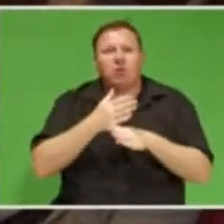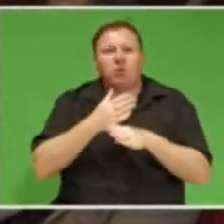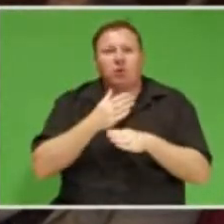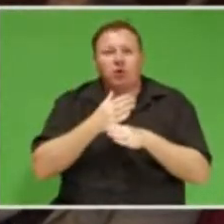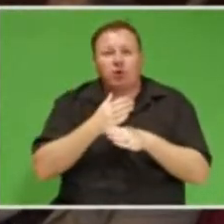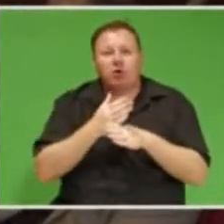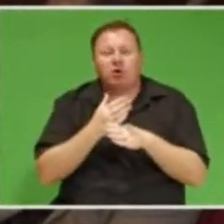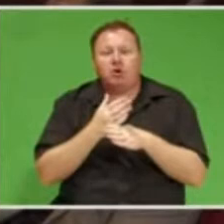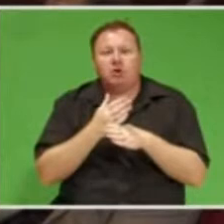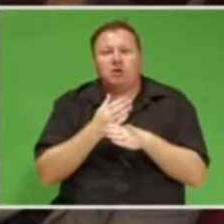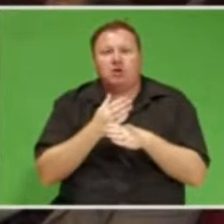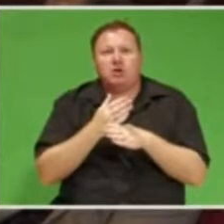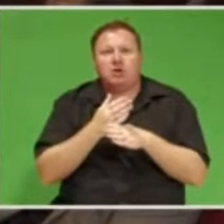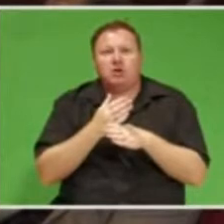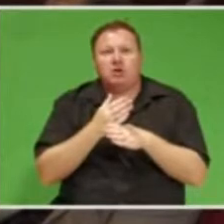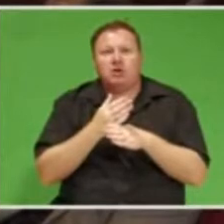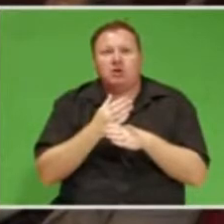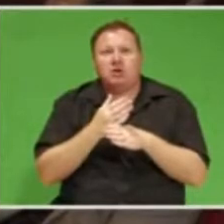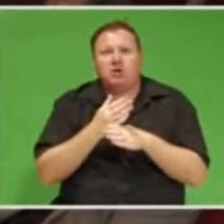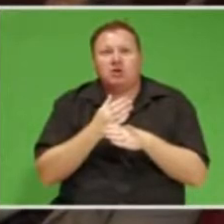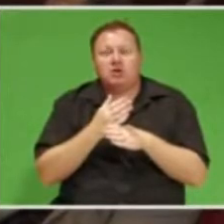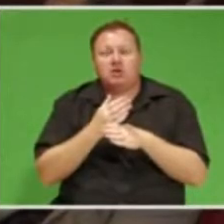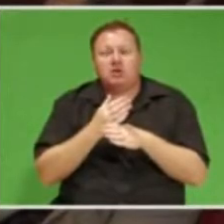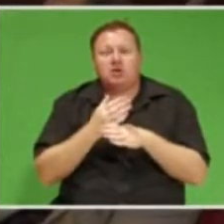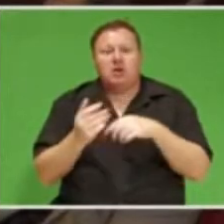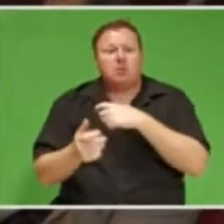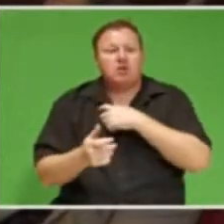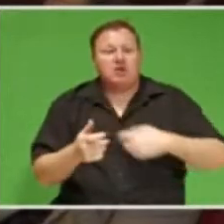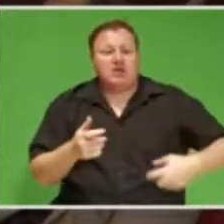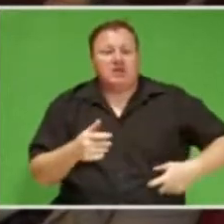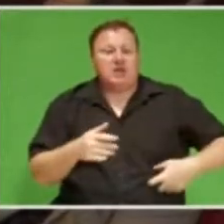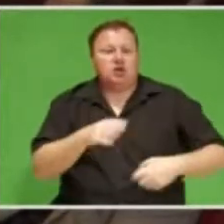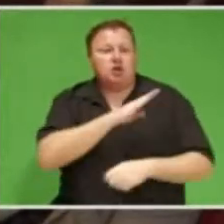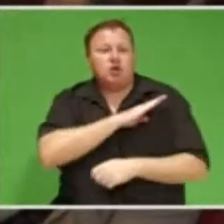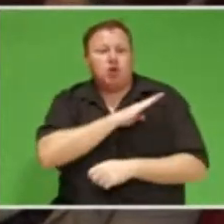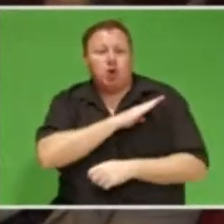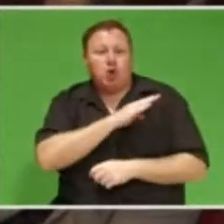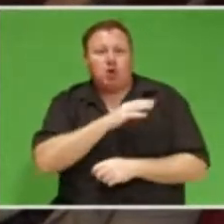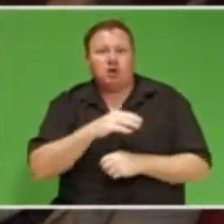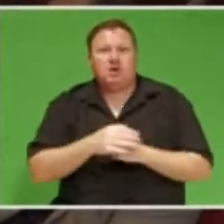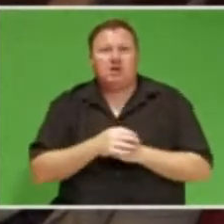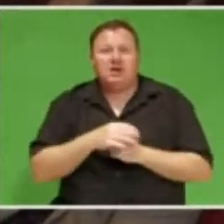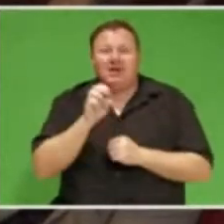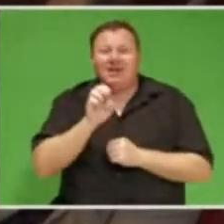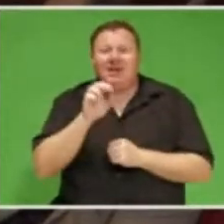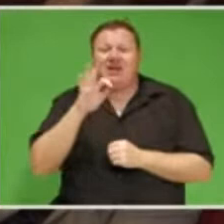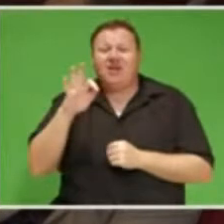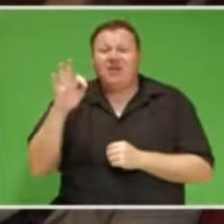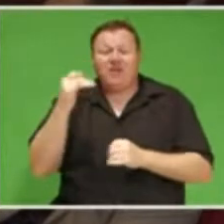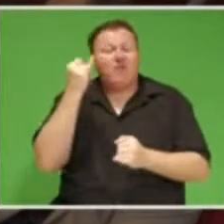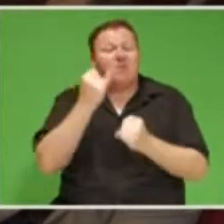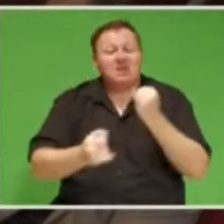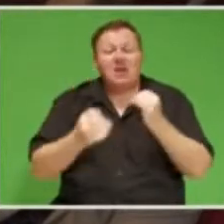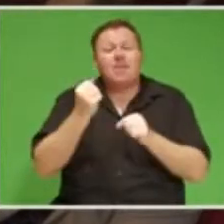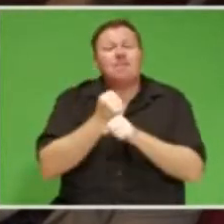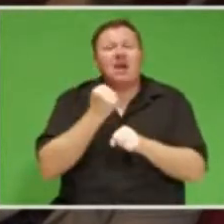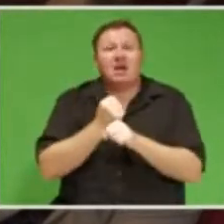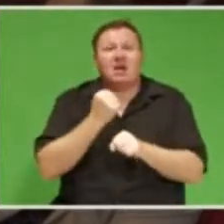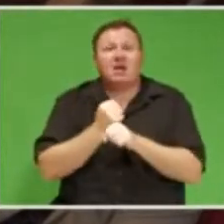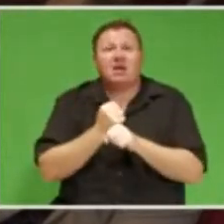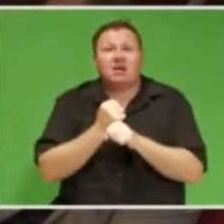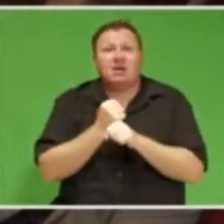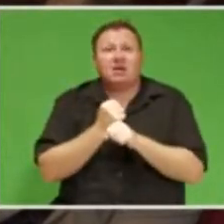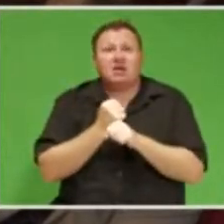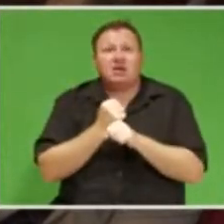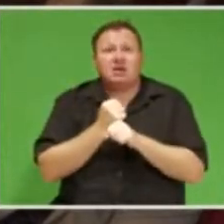job of the presidential guard. The EFF made a mistake to get